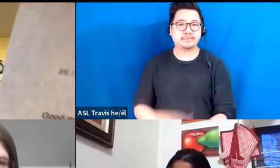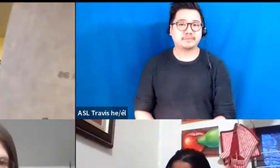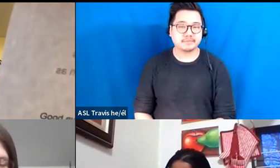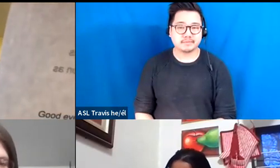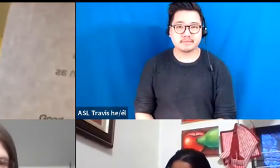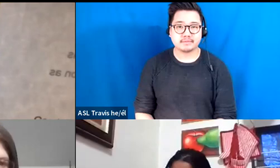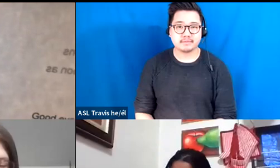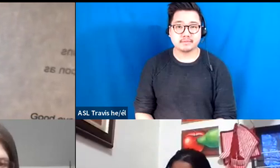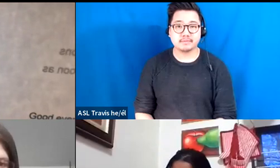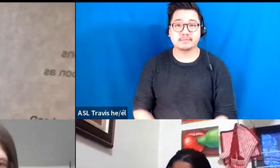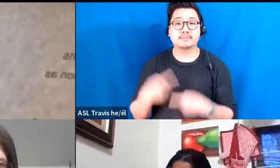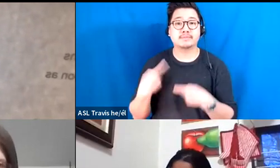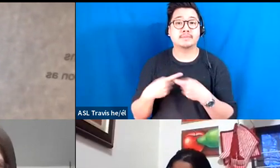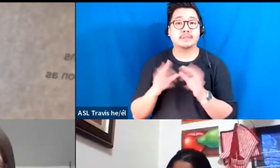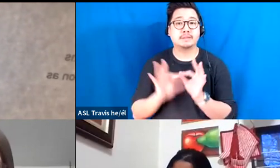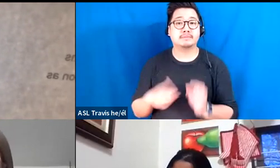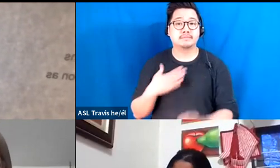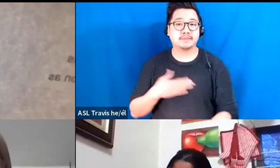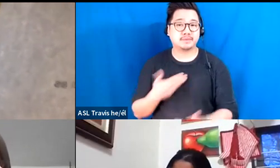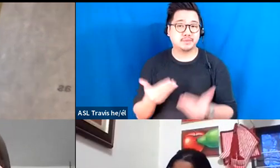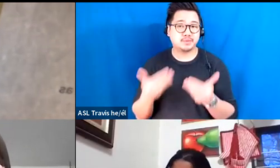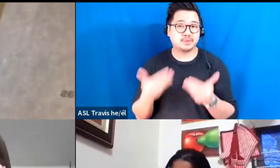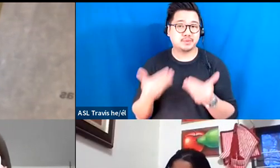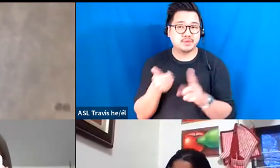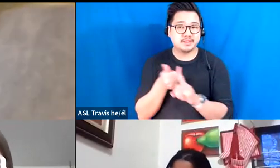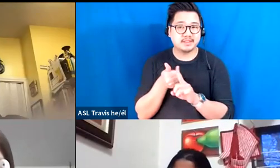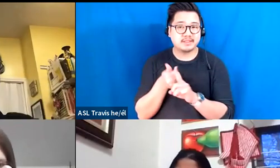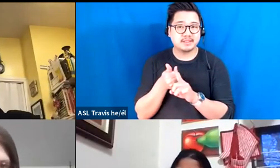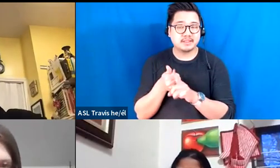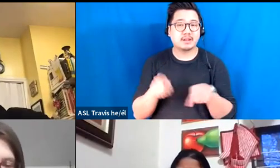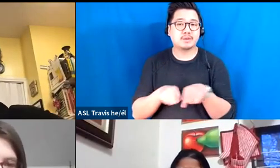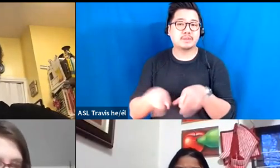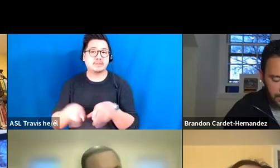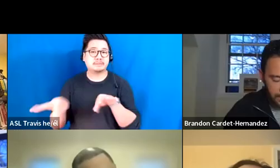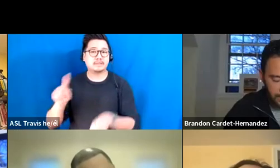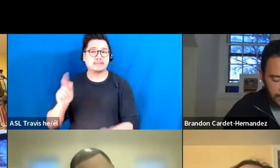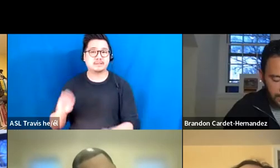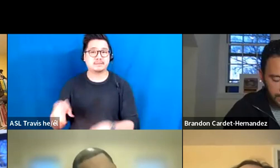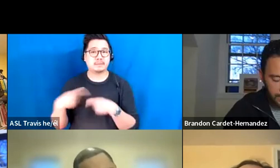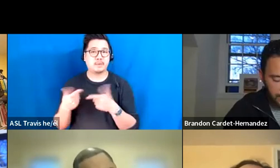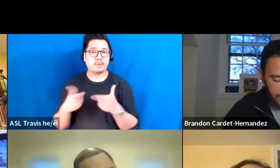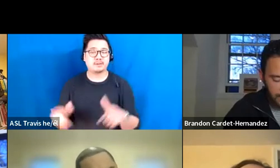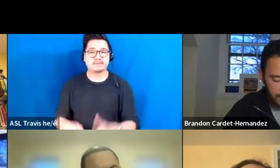will our spanish interpreters please introduce yourselves and give zoom instructions in espanol